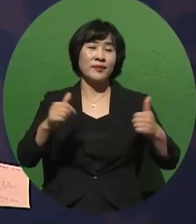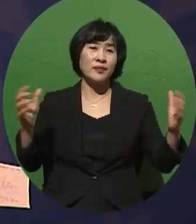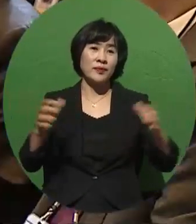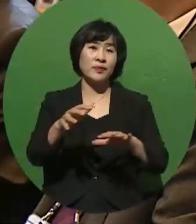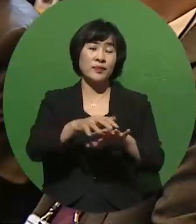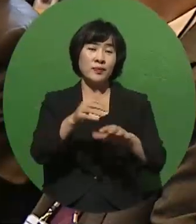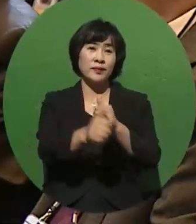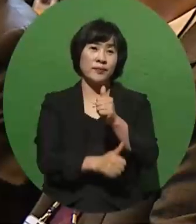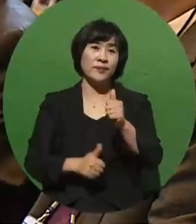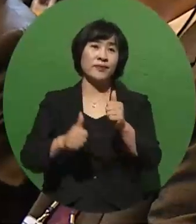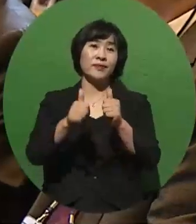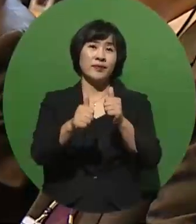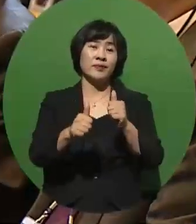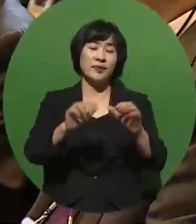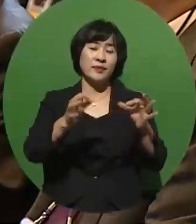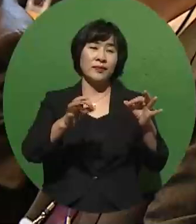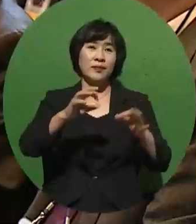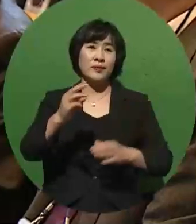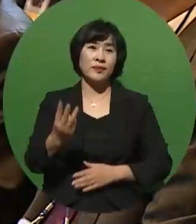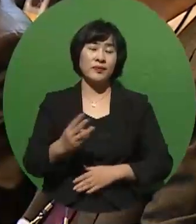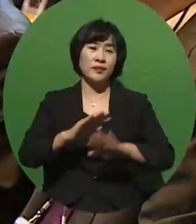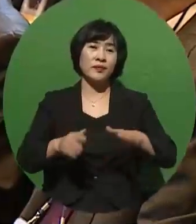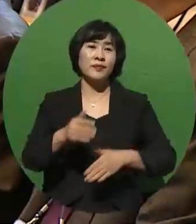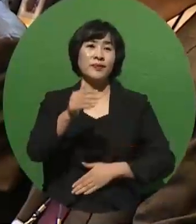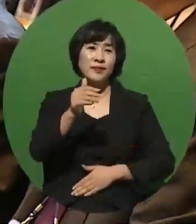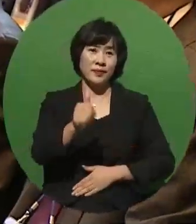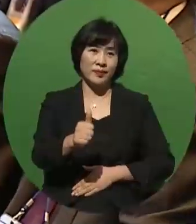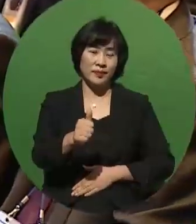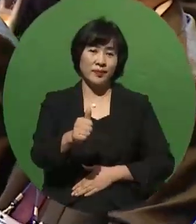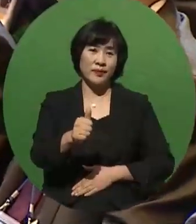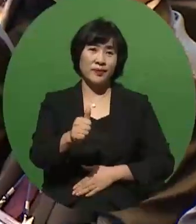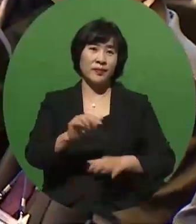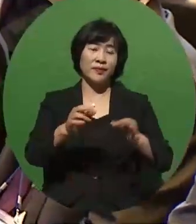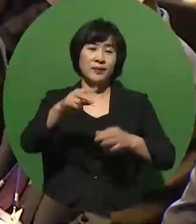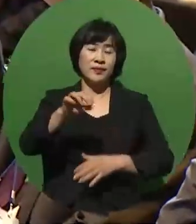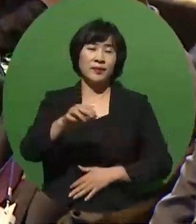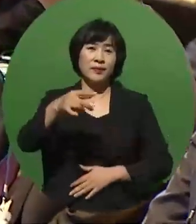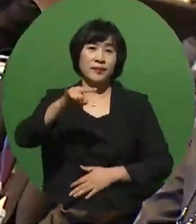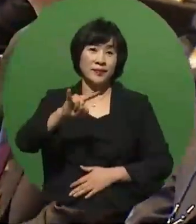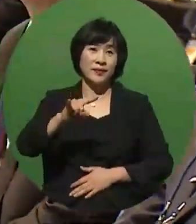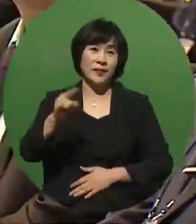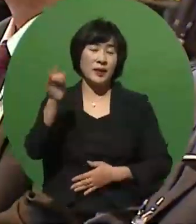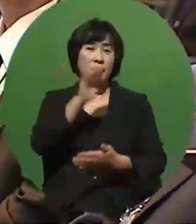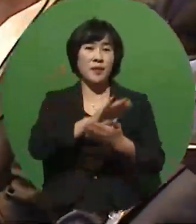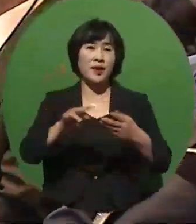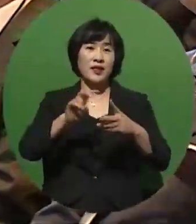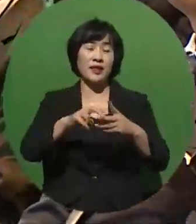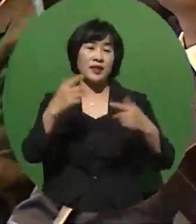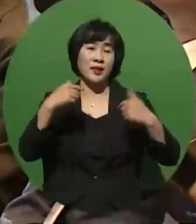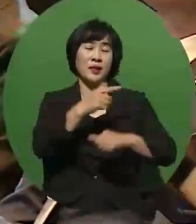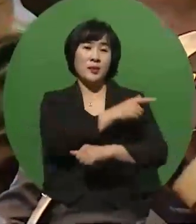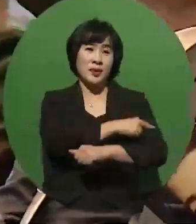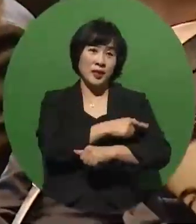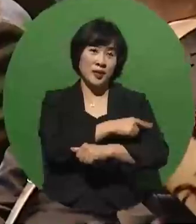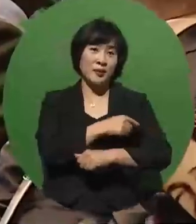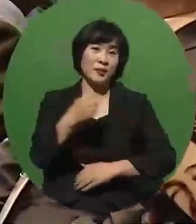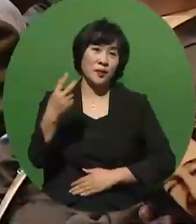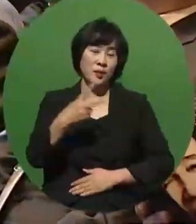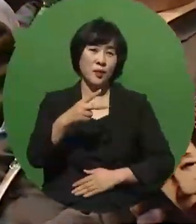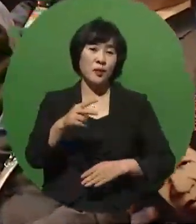first, I would like to introduce co-chair of organizing committee, Governor Kim Yung-rok and Kim Sung-jae